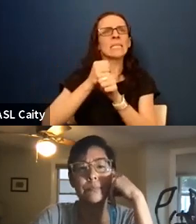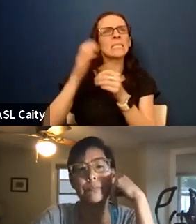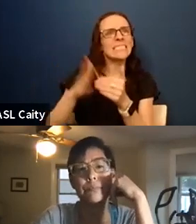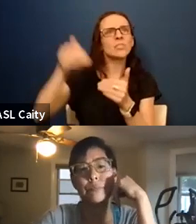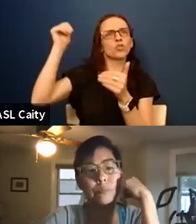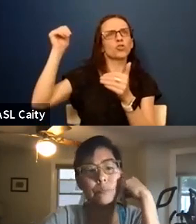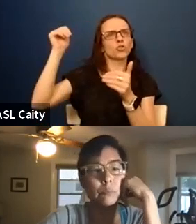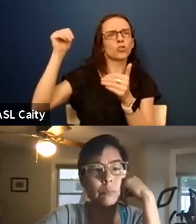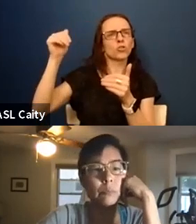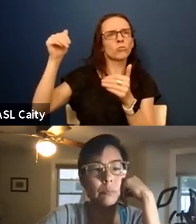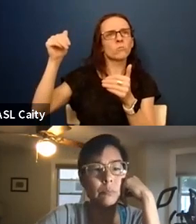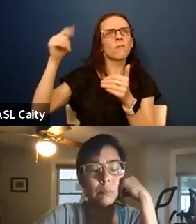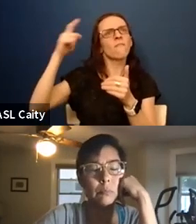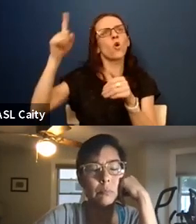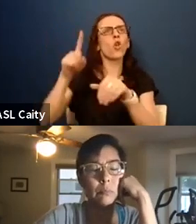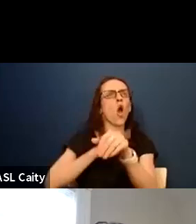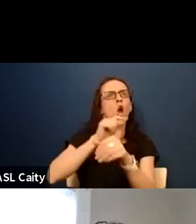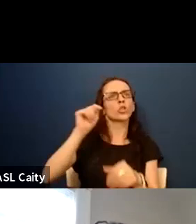to reach consensus,